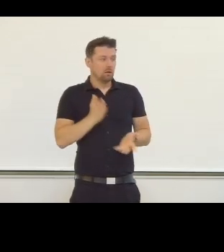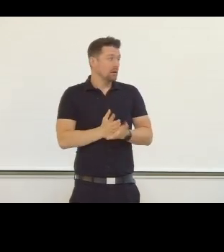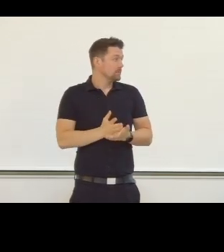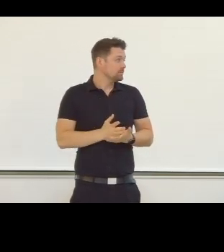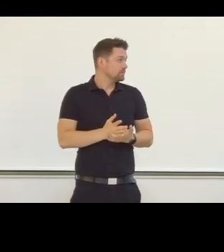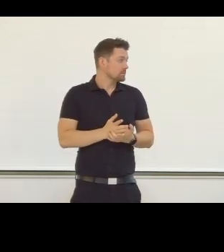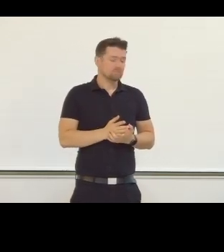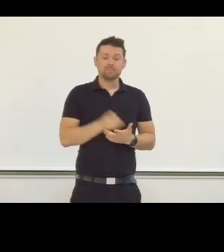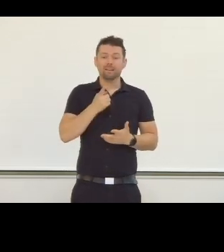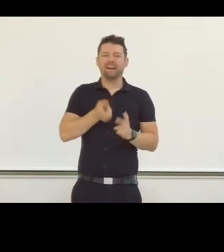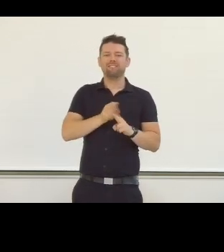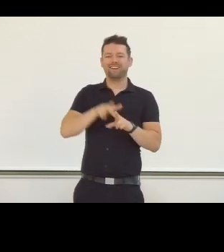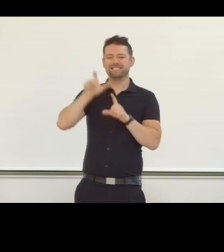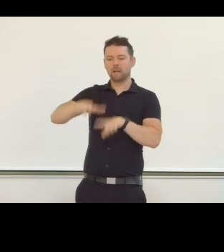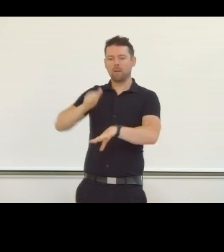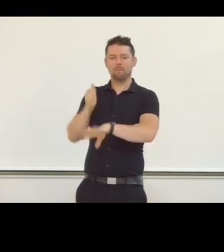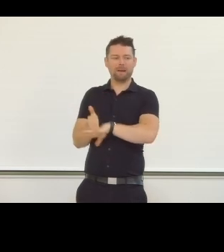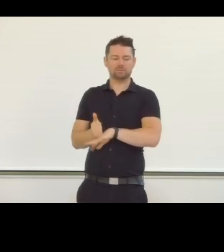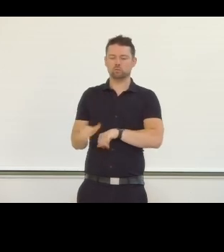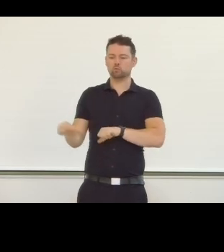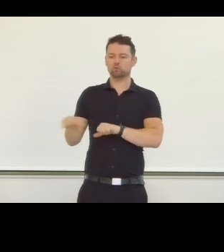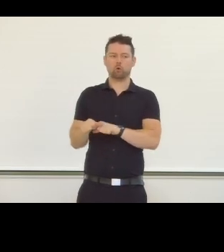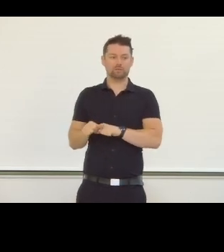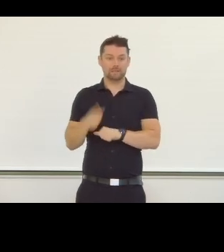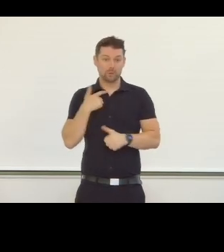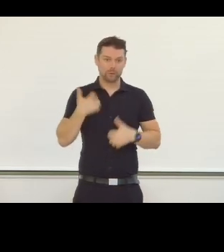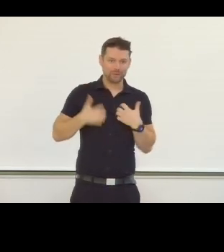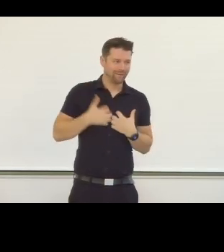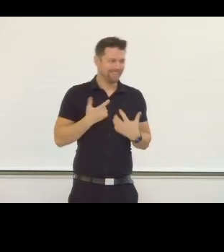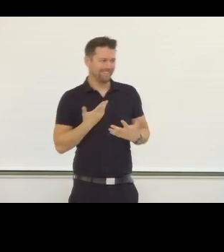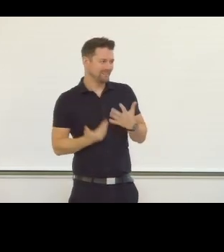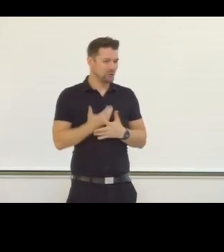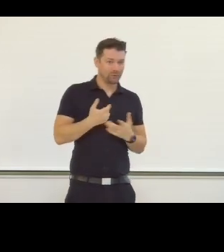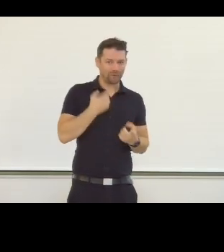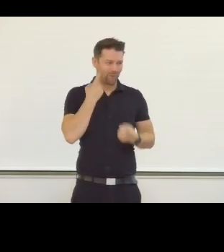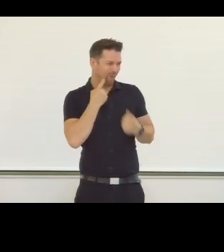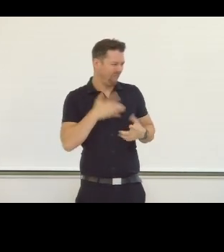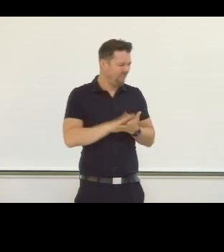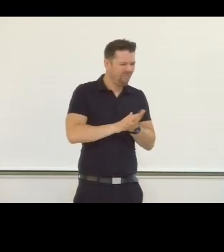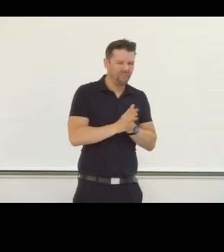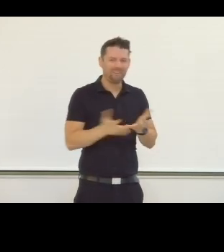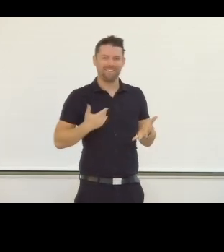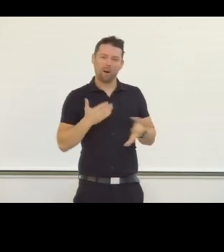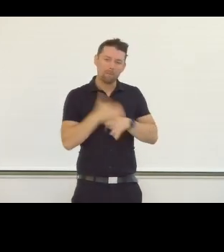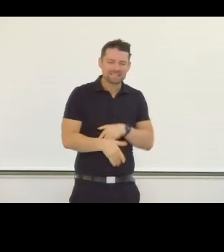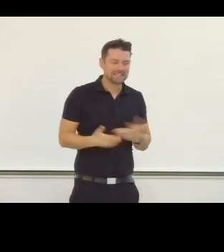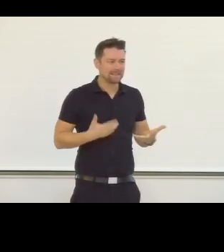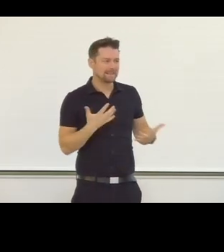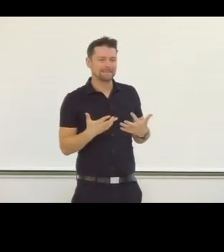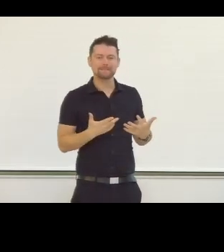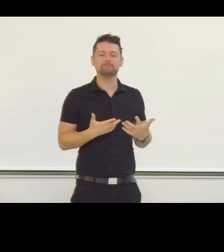base for a relatively short period of time, it's cool and exciting, and you're too busy to even think about other